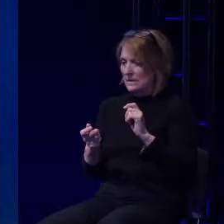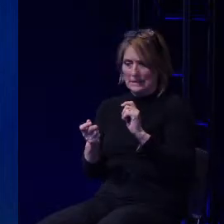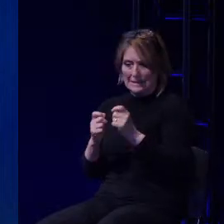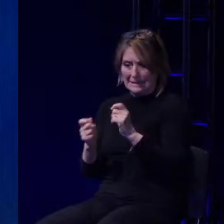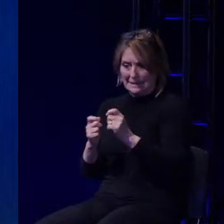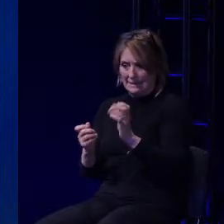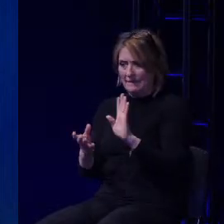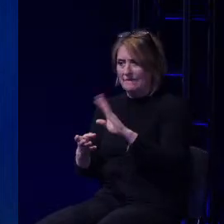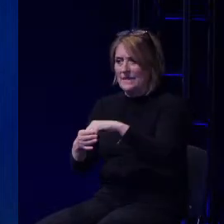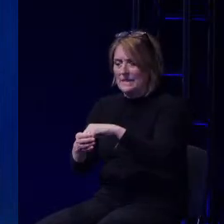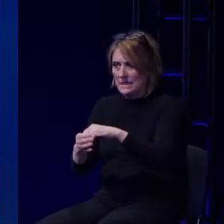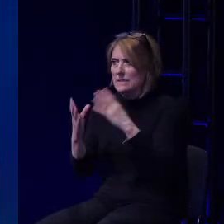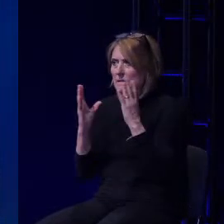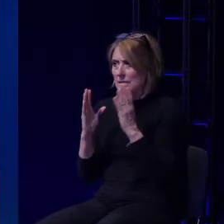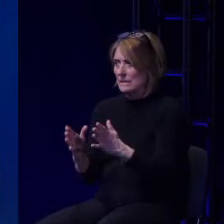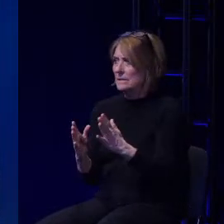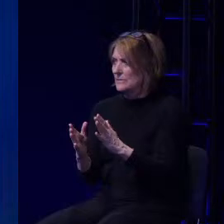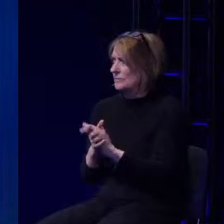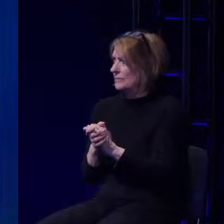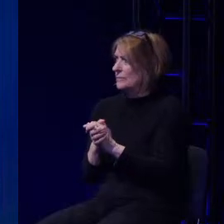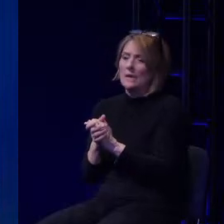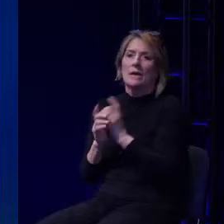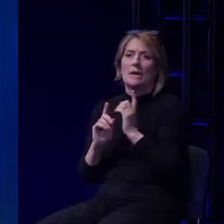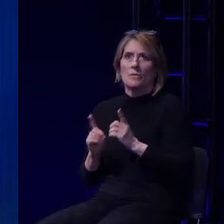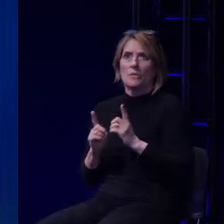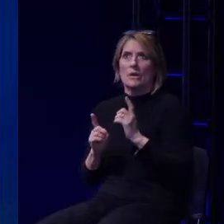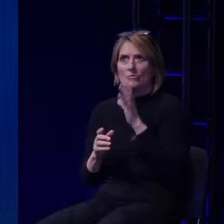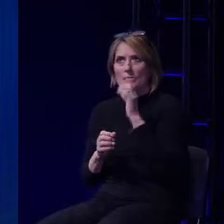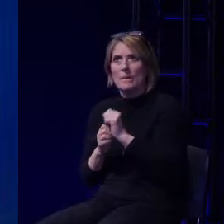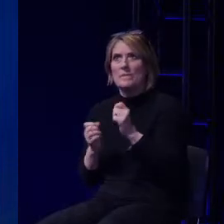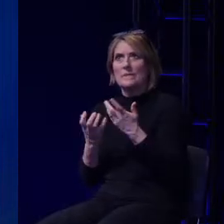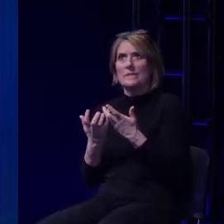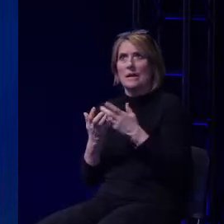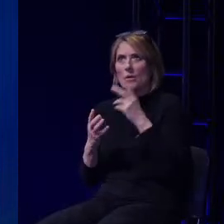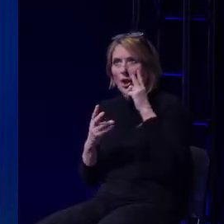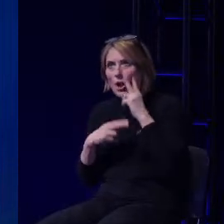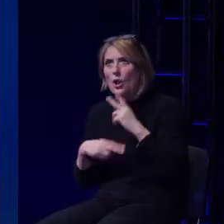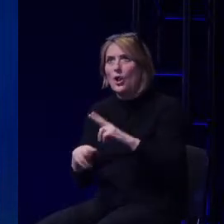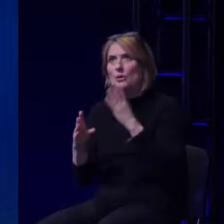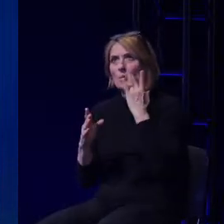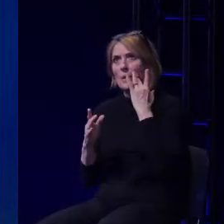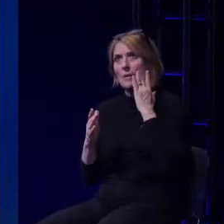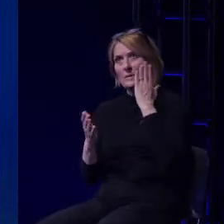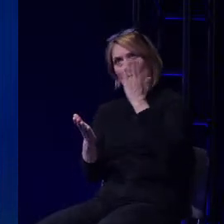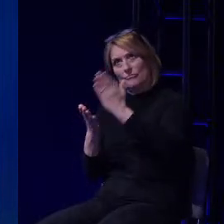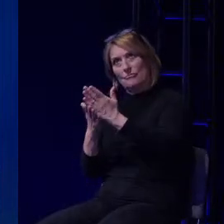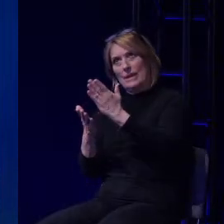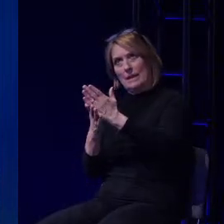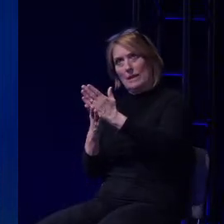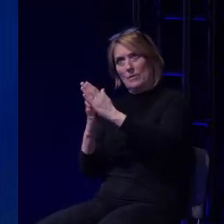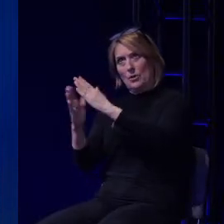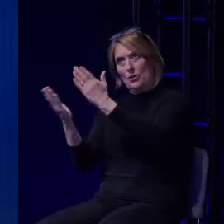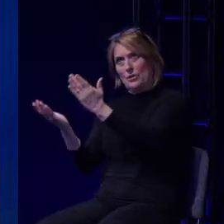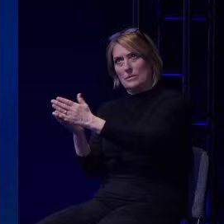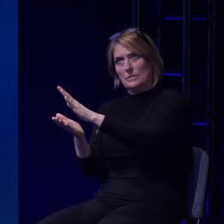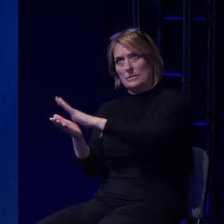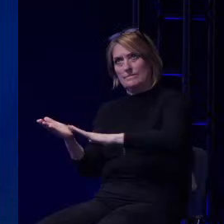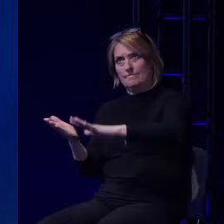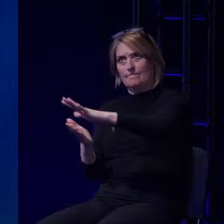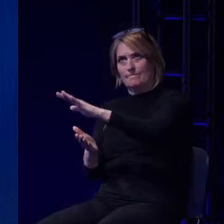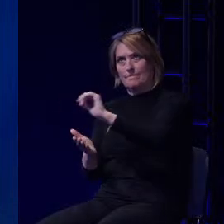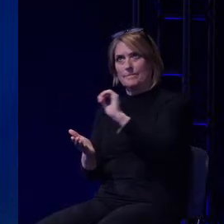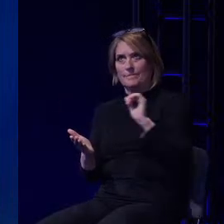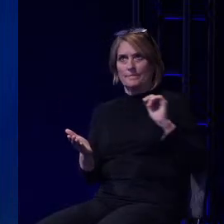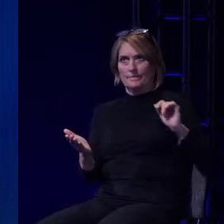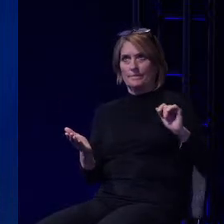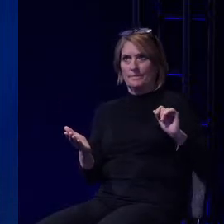this fits in. This is what I remember. This is how it looked when I was in the real place, whatever that story